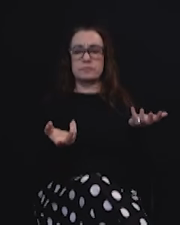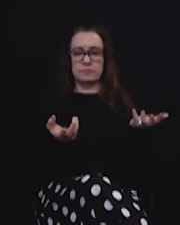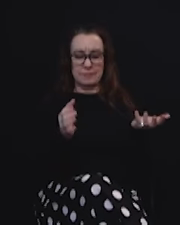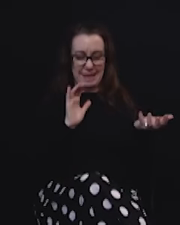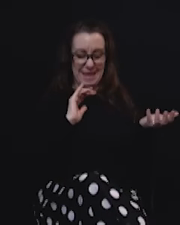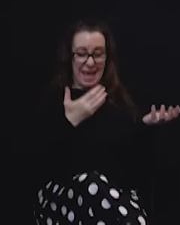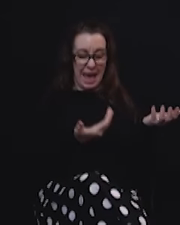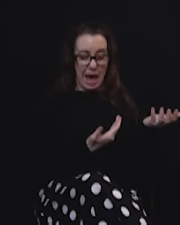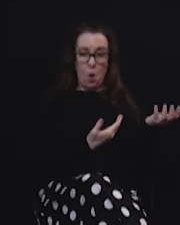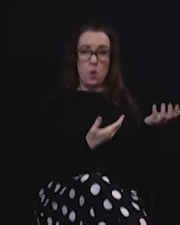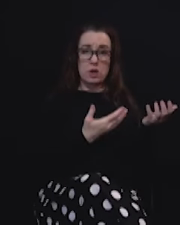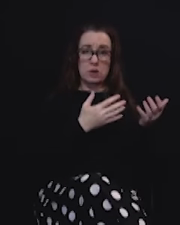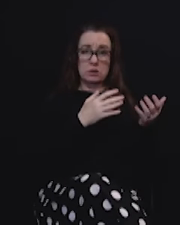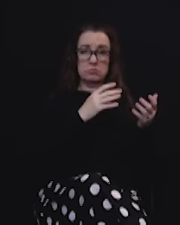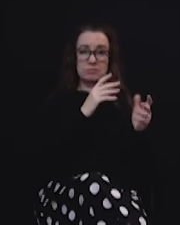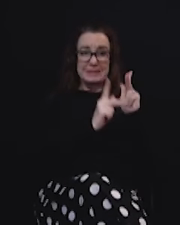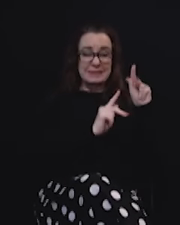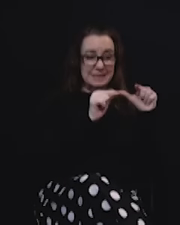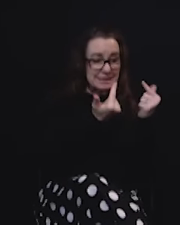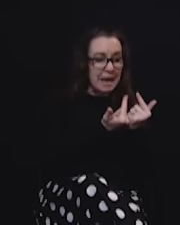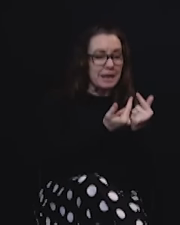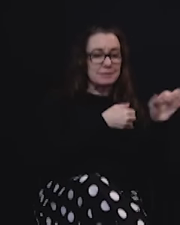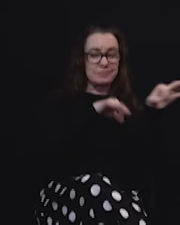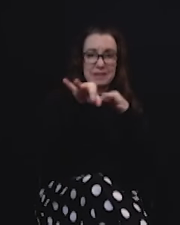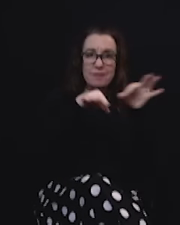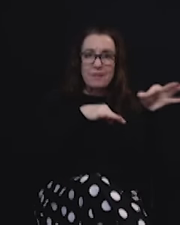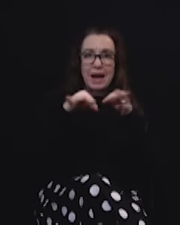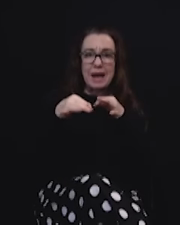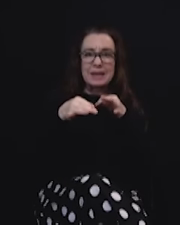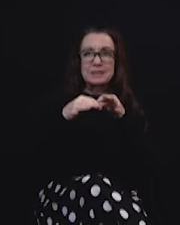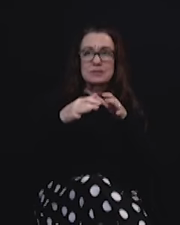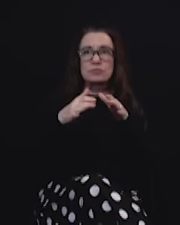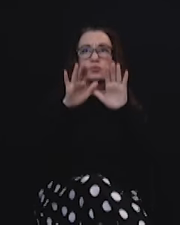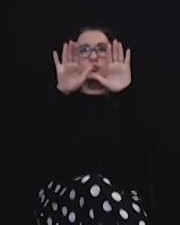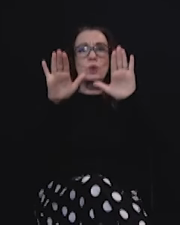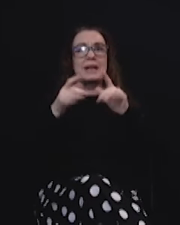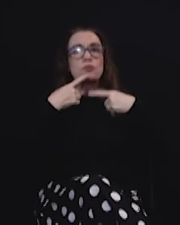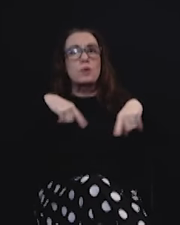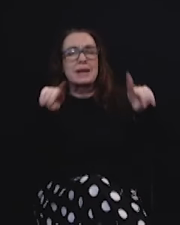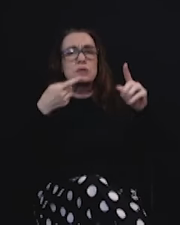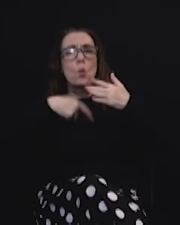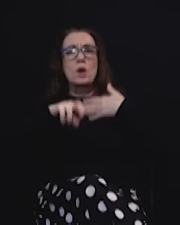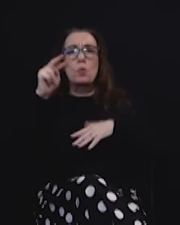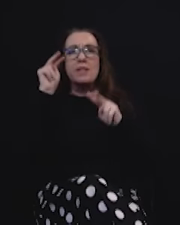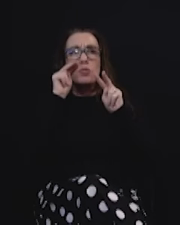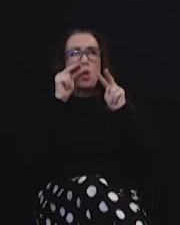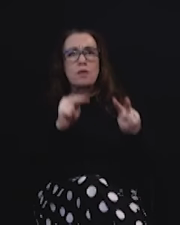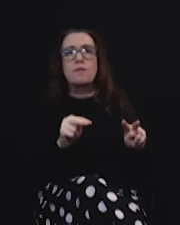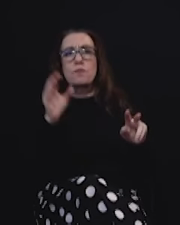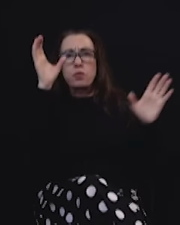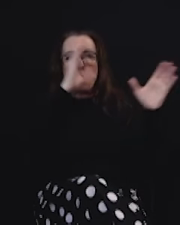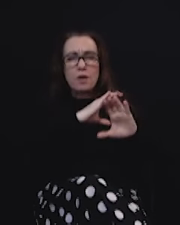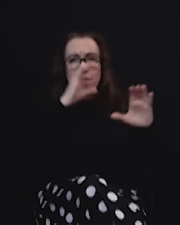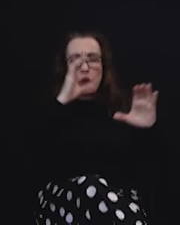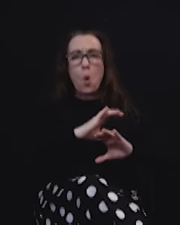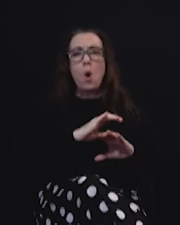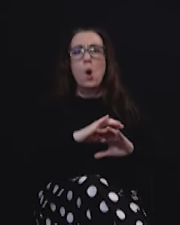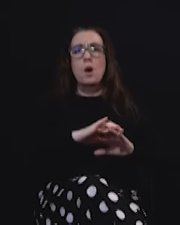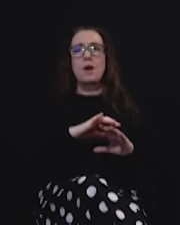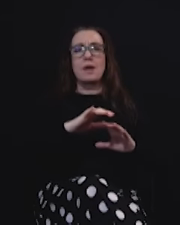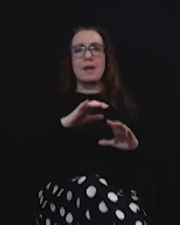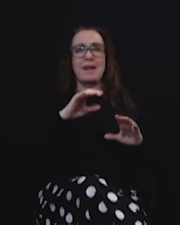our society defines greatness? What factors do we look for or look at in others and in